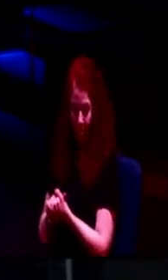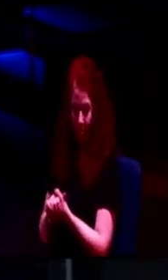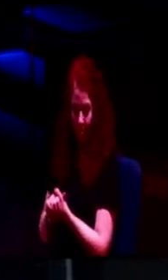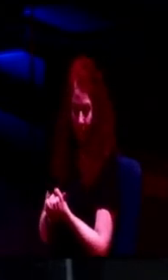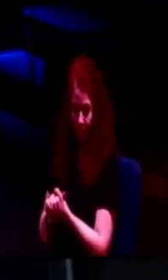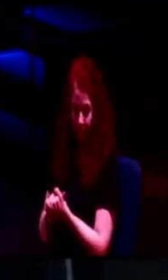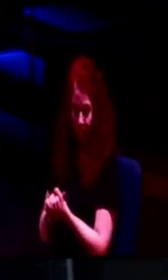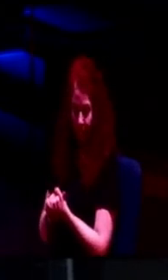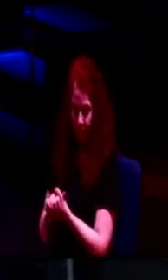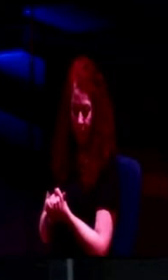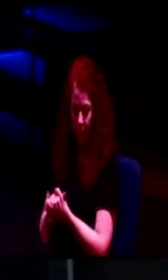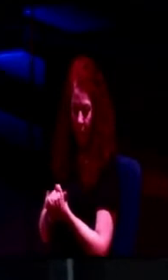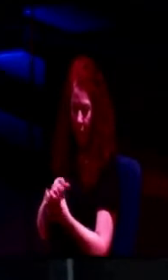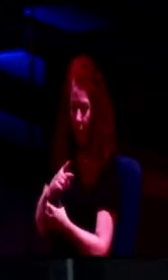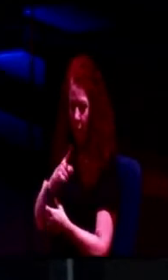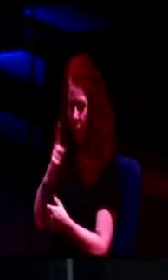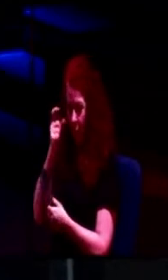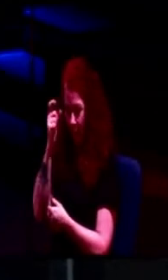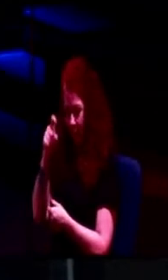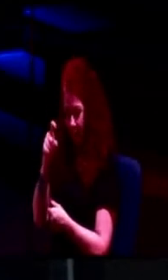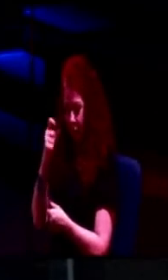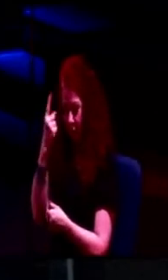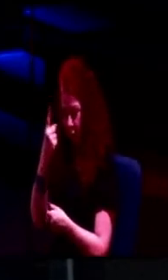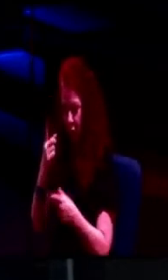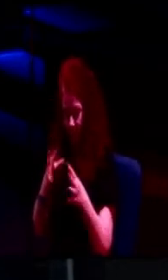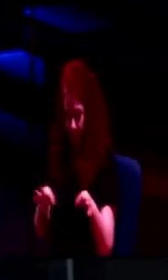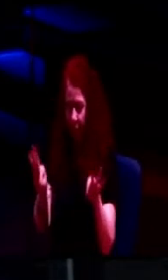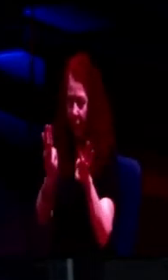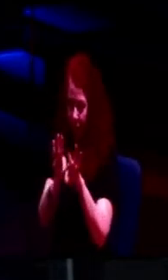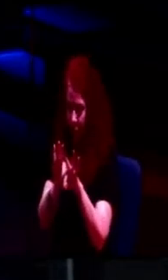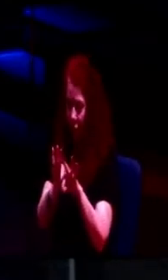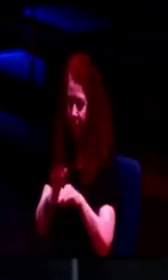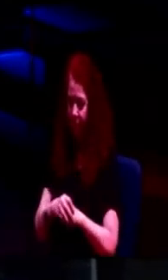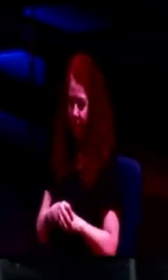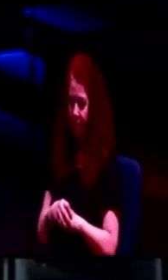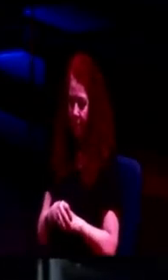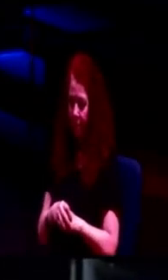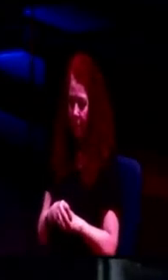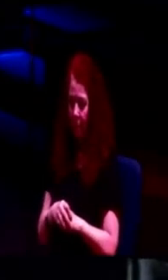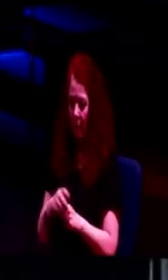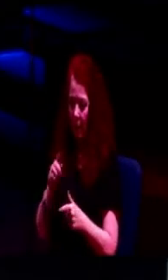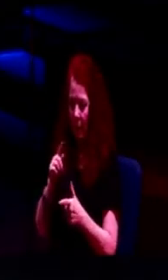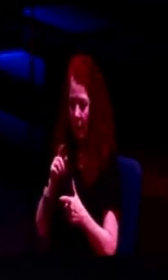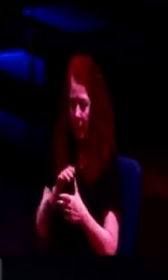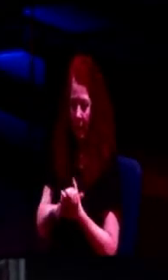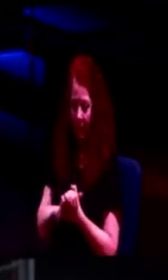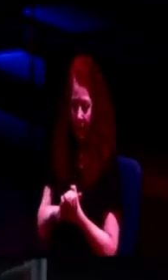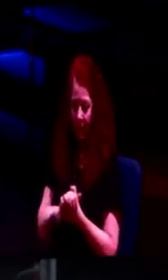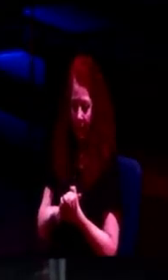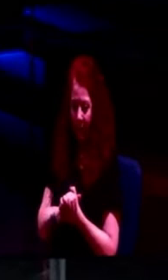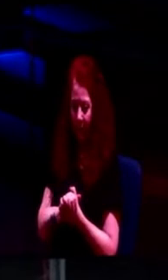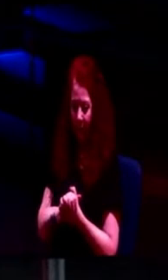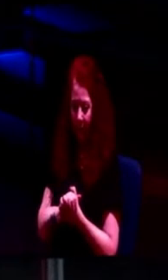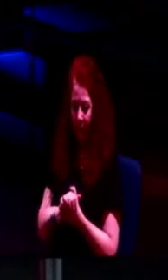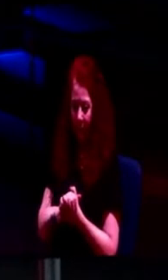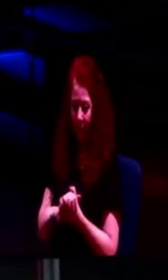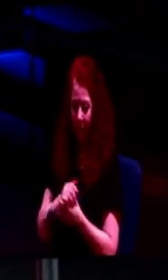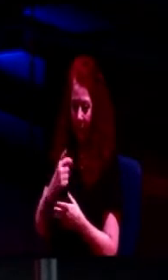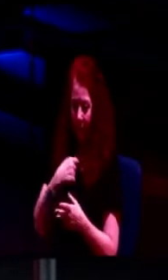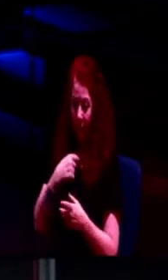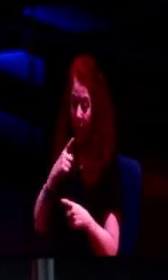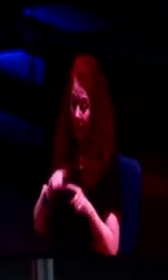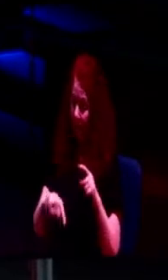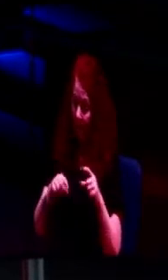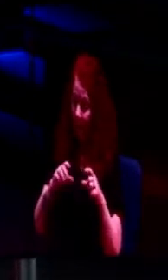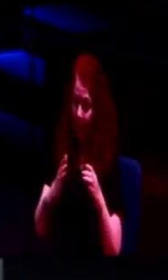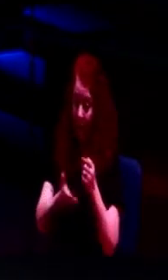The second thing you have to understand the value. You have to get to a place in your life where you recognize the value of the kingdom of God. I can't help you